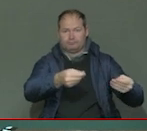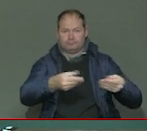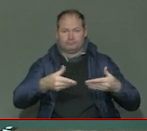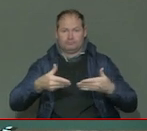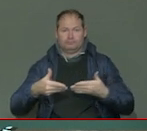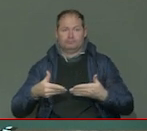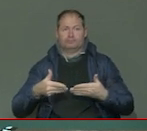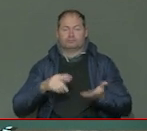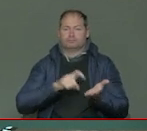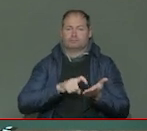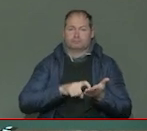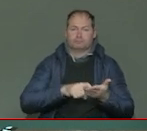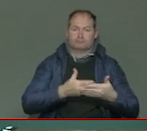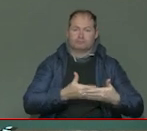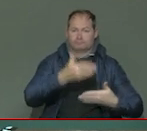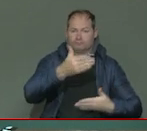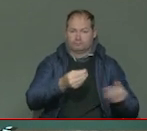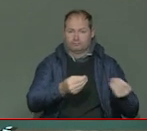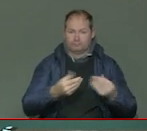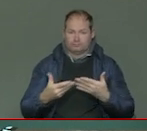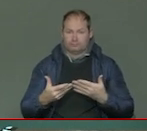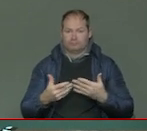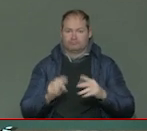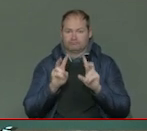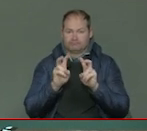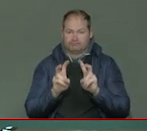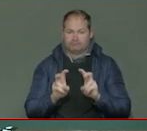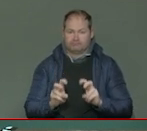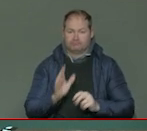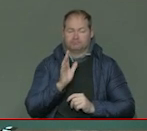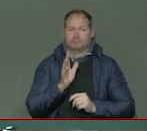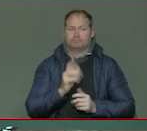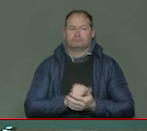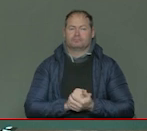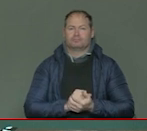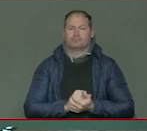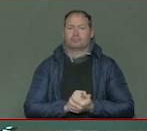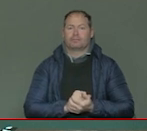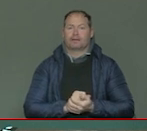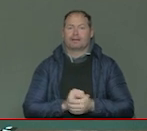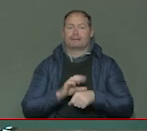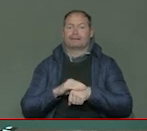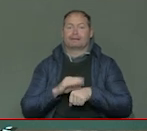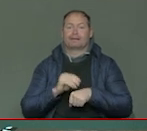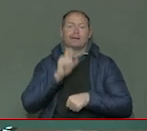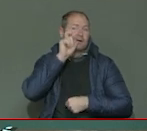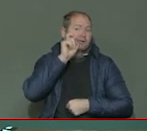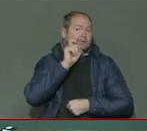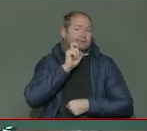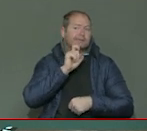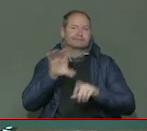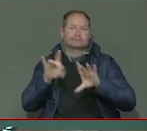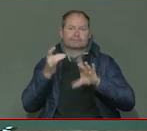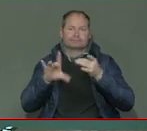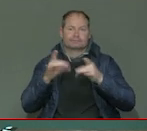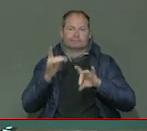the debtors statement. And we'll also look at the age analysis next week. So that's,